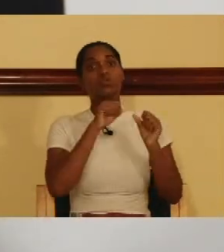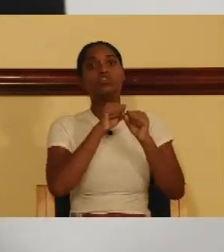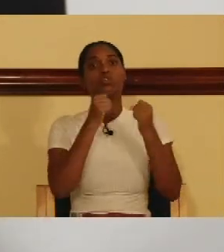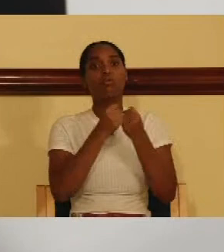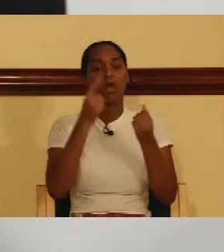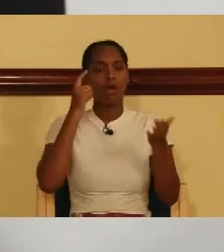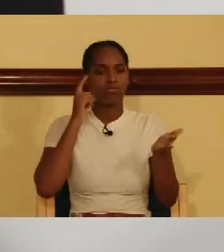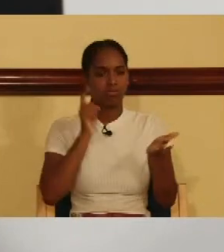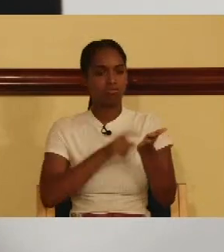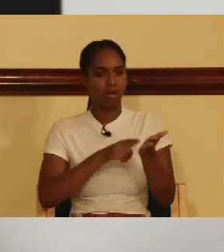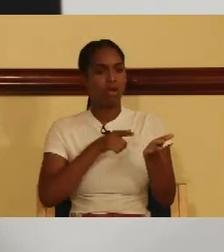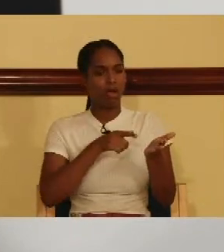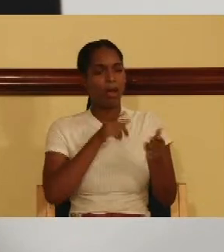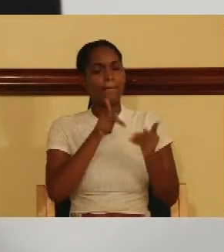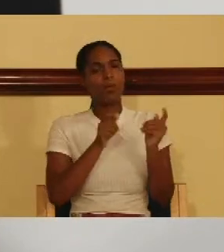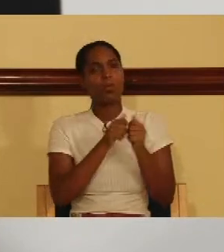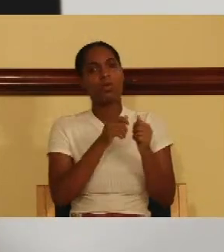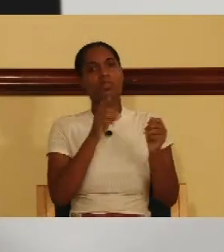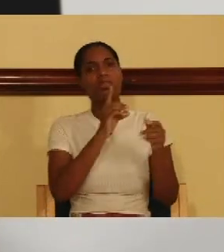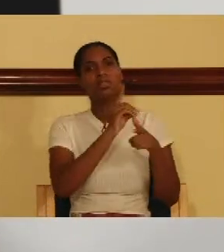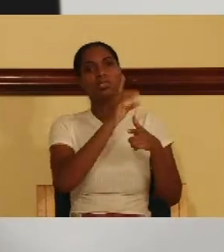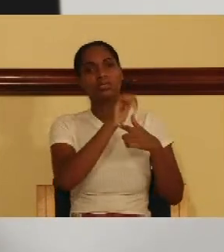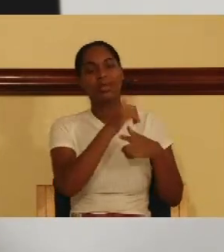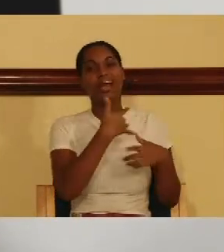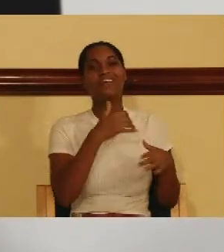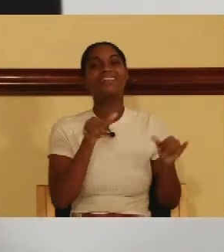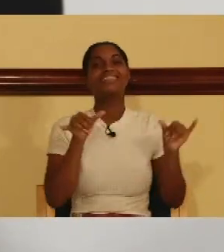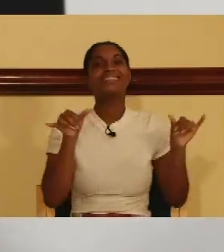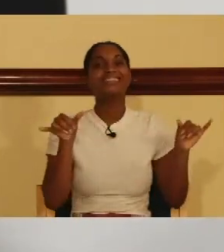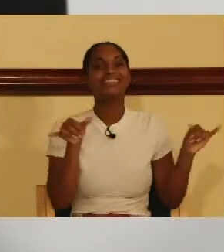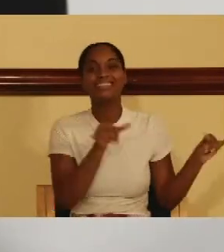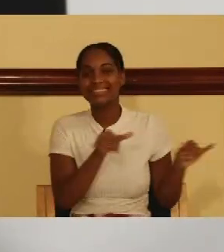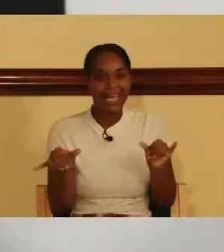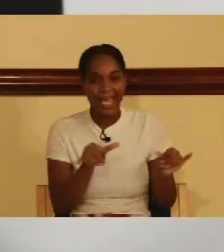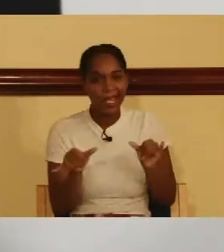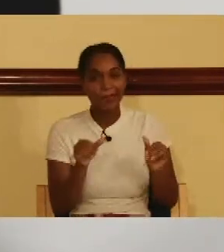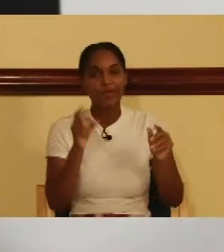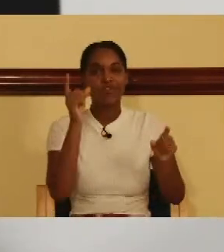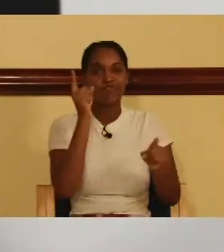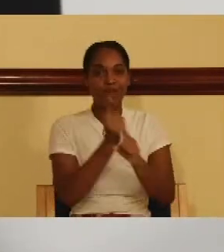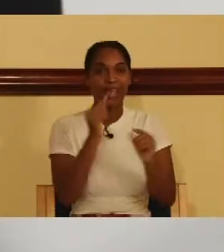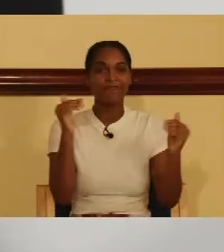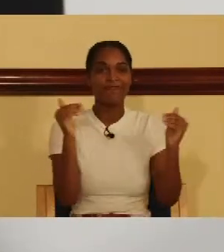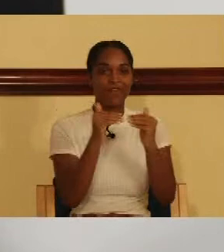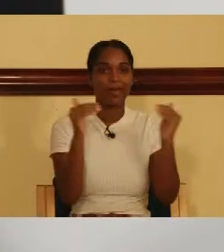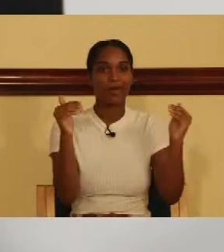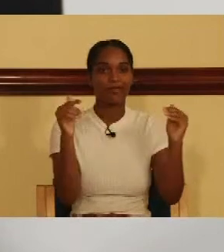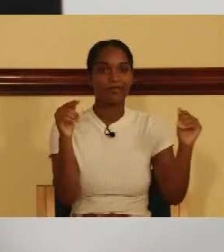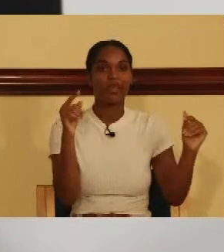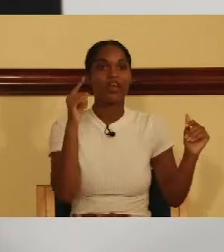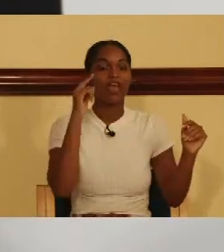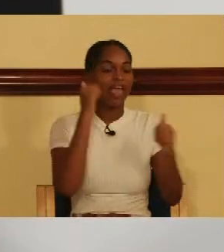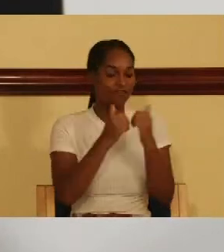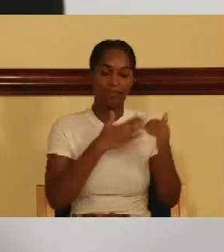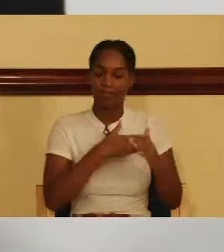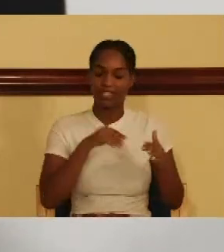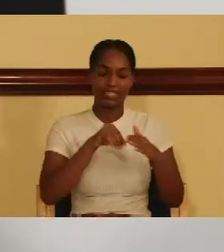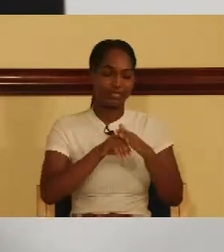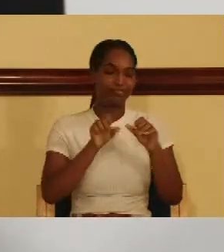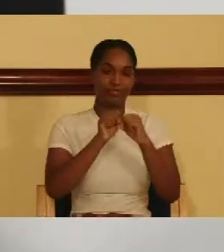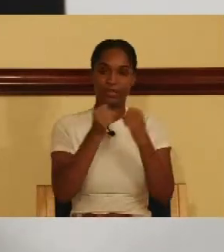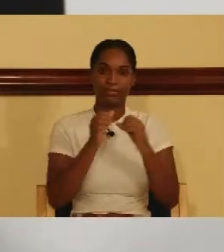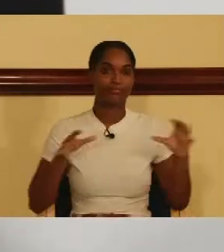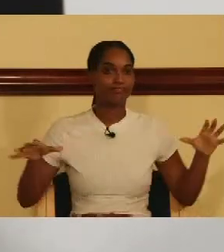recognize that persons with disabilities have the same fundamental rights as everybody else in society. It